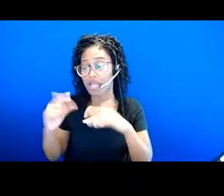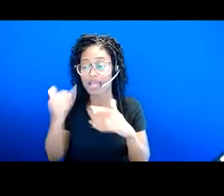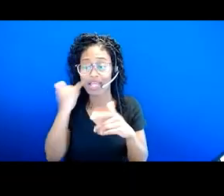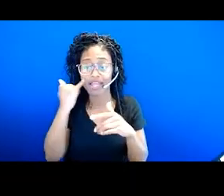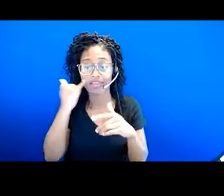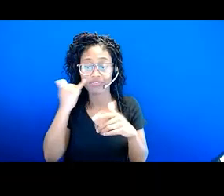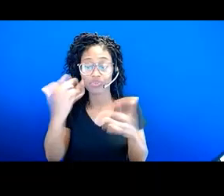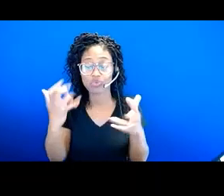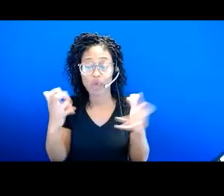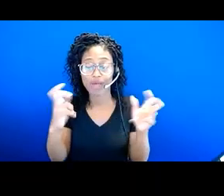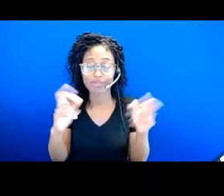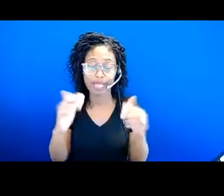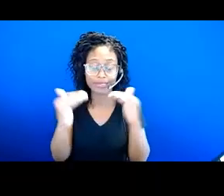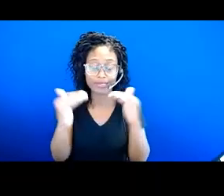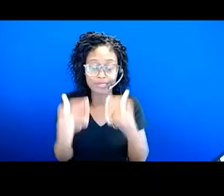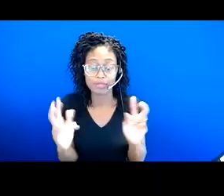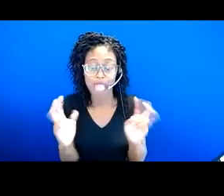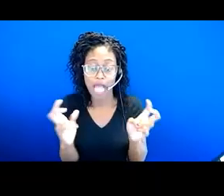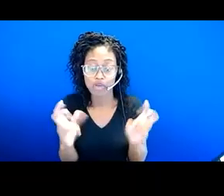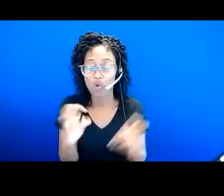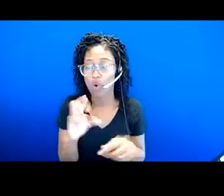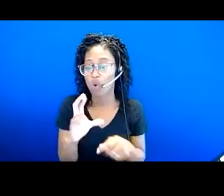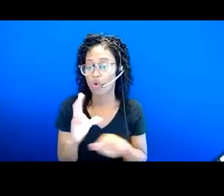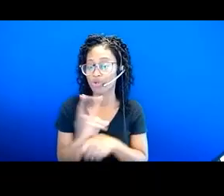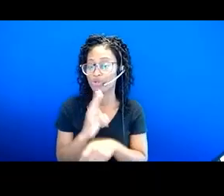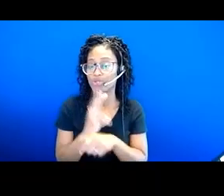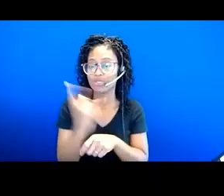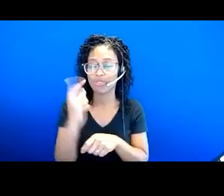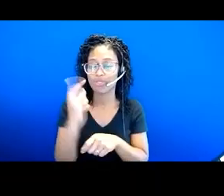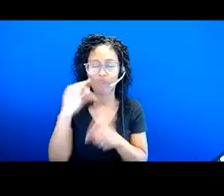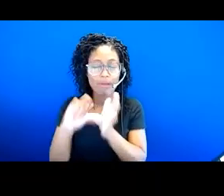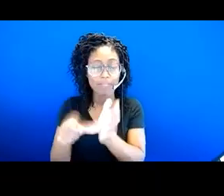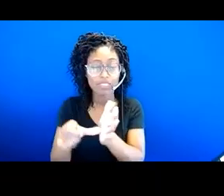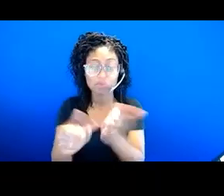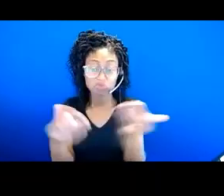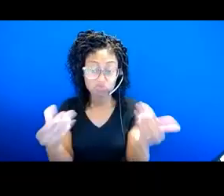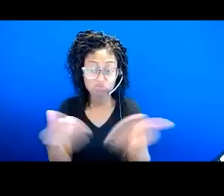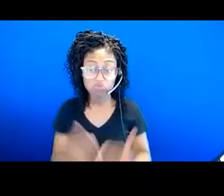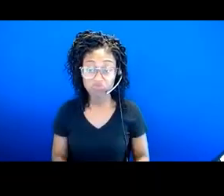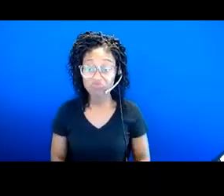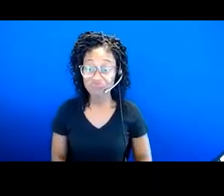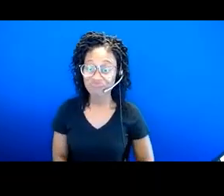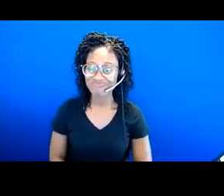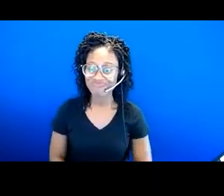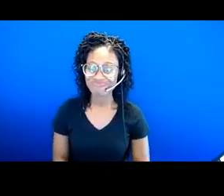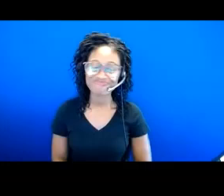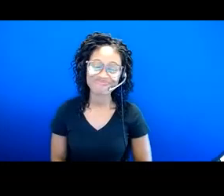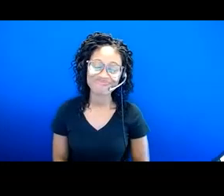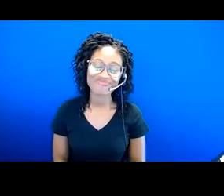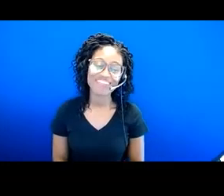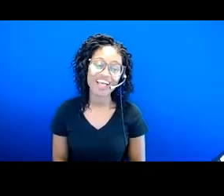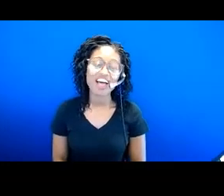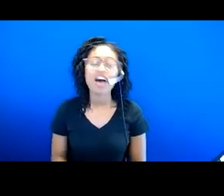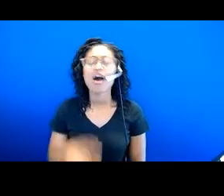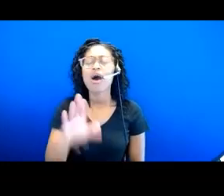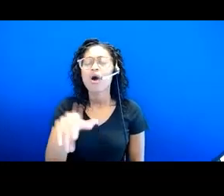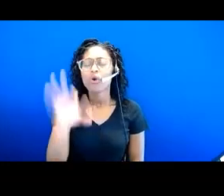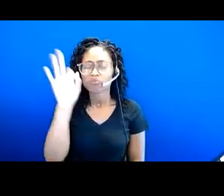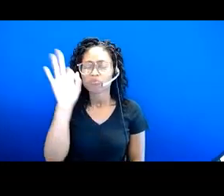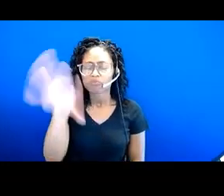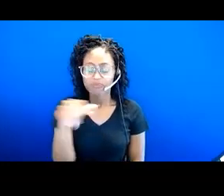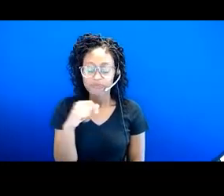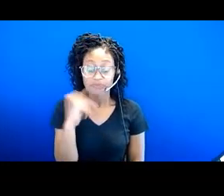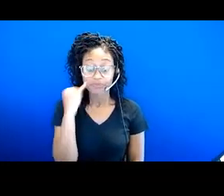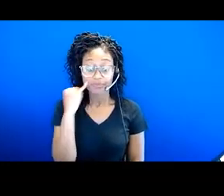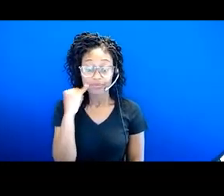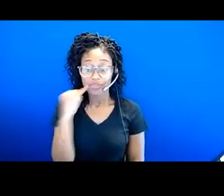subtitle or use something for emphasis. I should mention that when you copy and paste